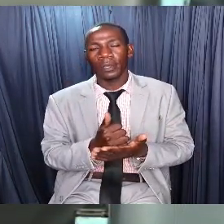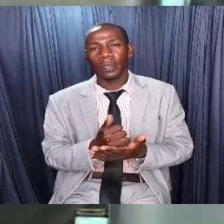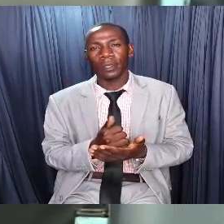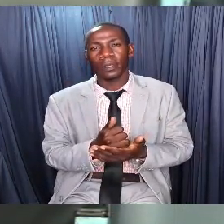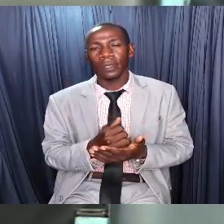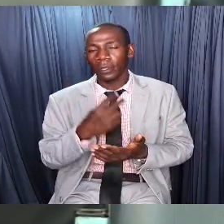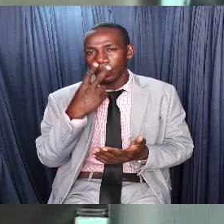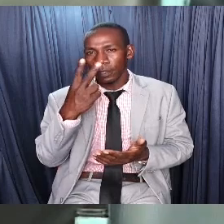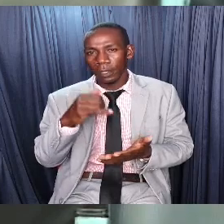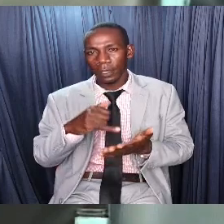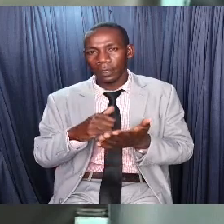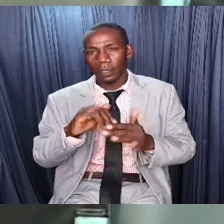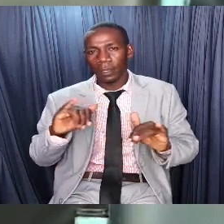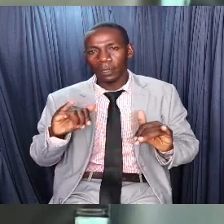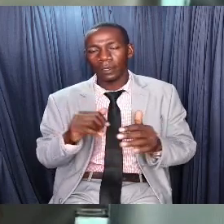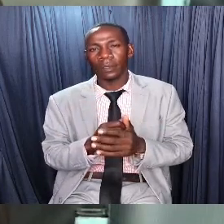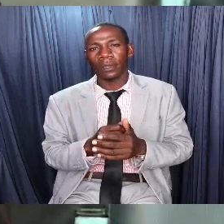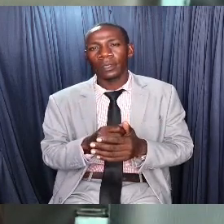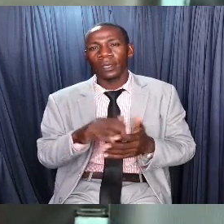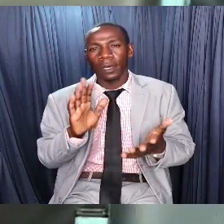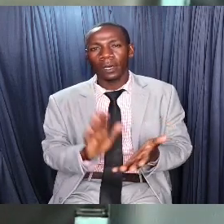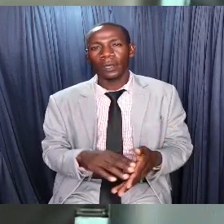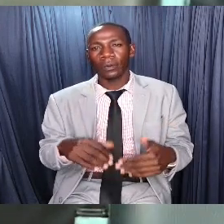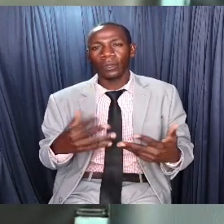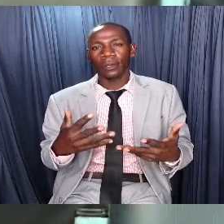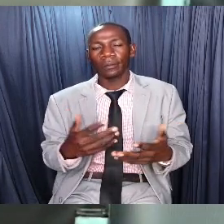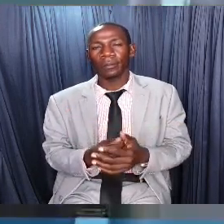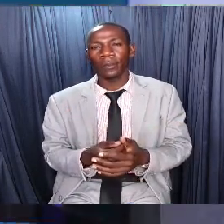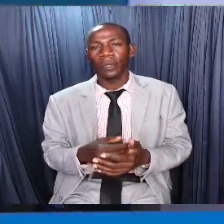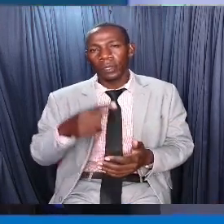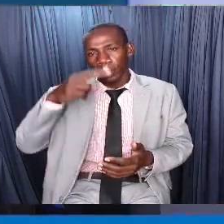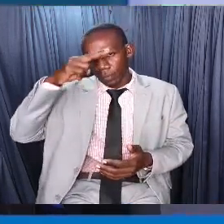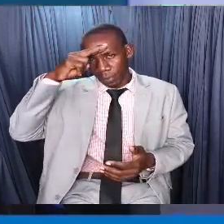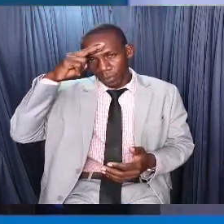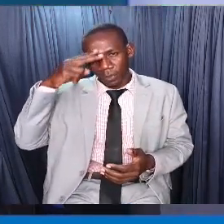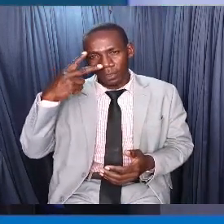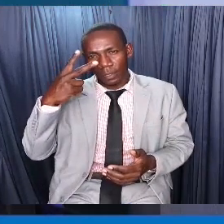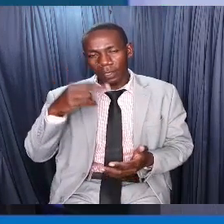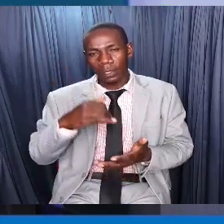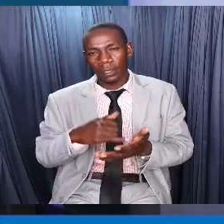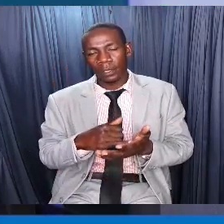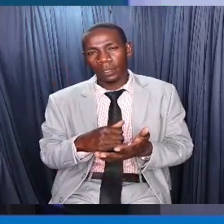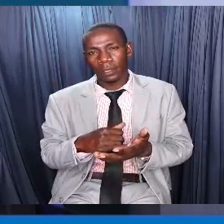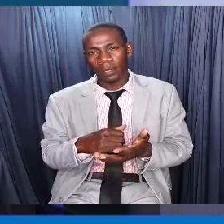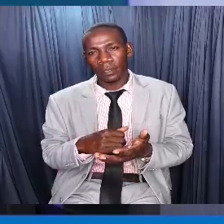Amen. You've seen it clearly. Hallelujah. Hallelujah. Kwa sababu umekiona sasa. Because you've seen it